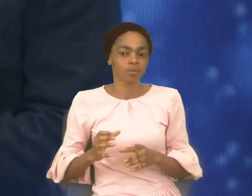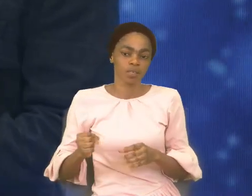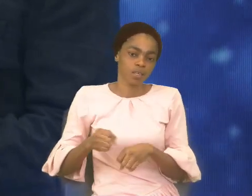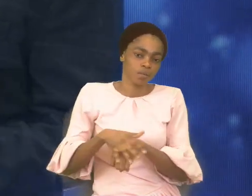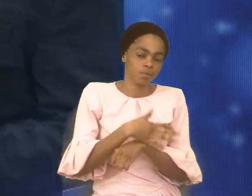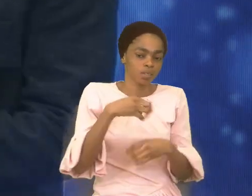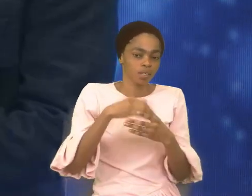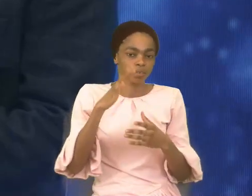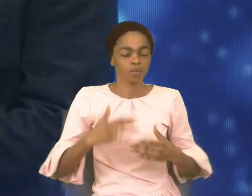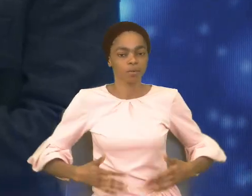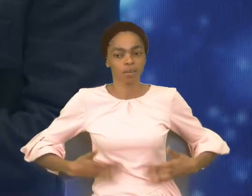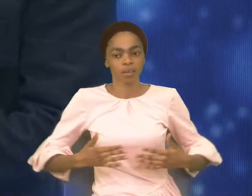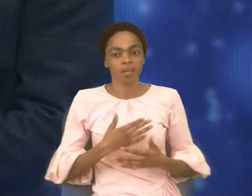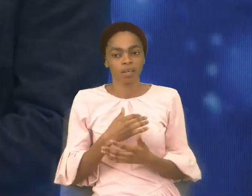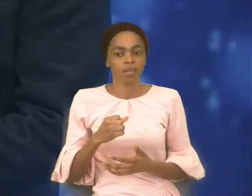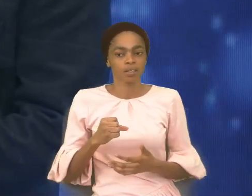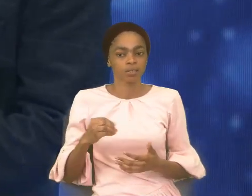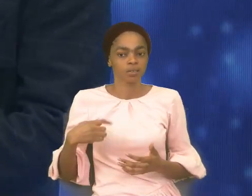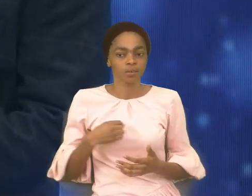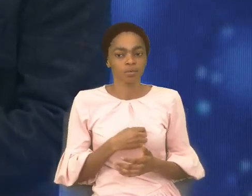everyone, members of the church,